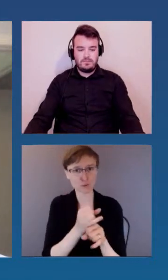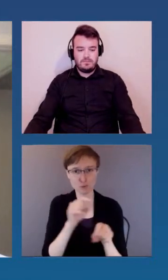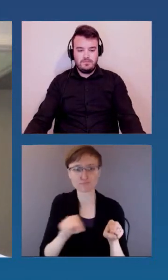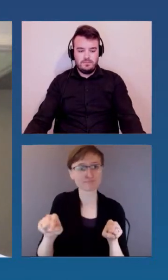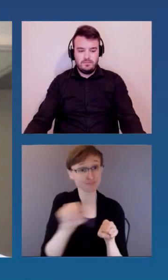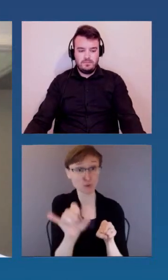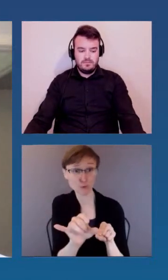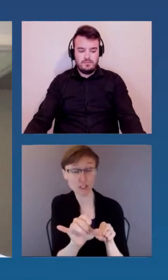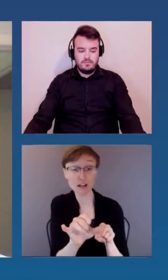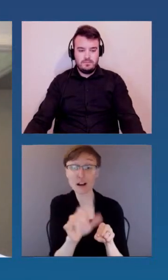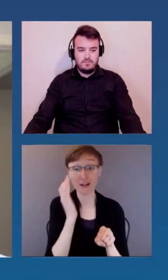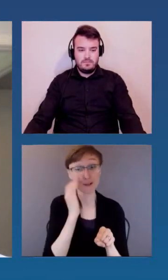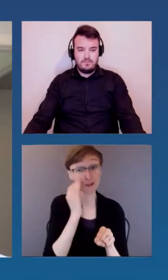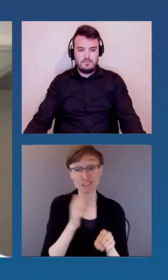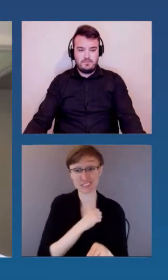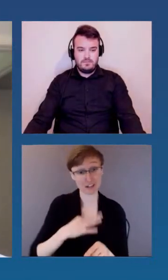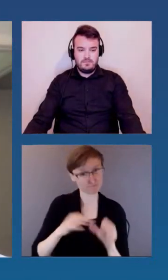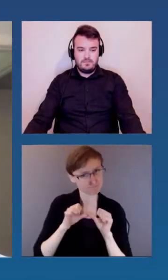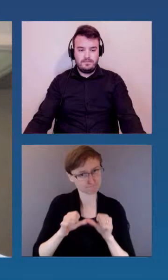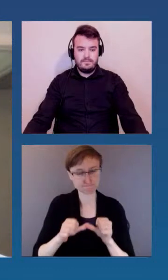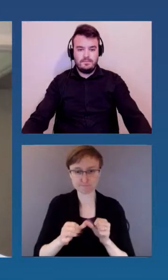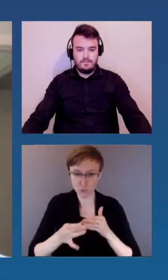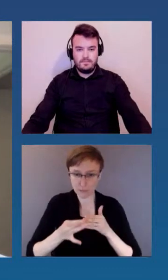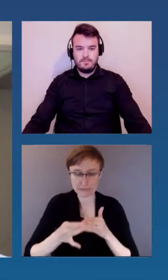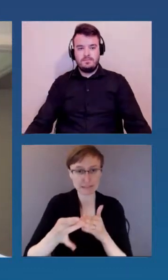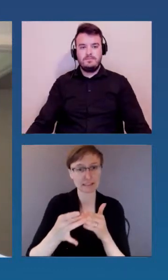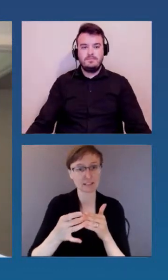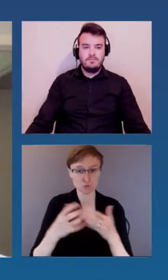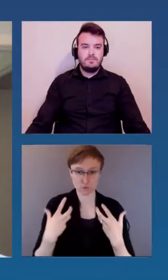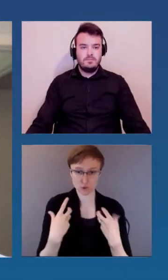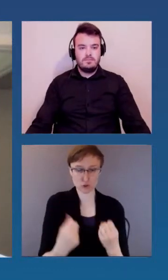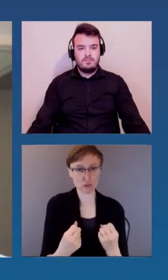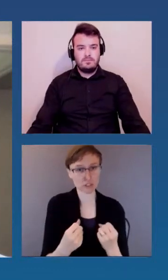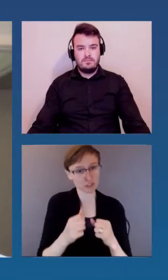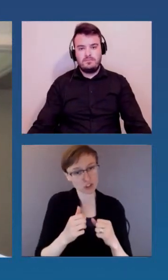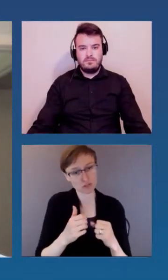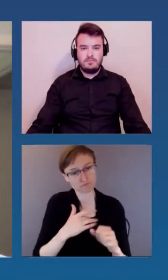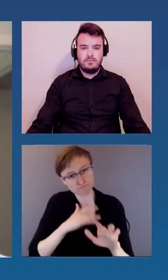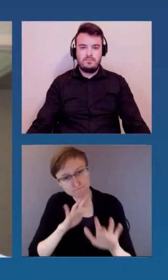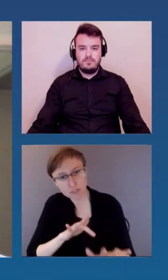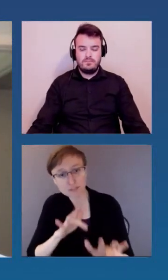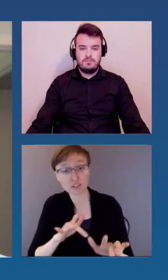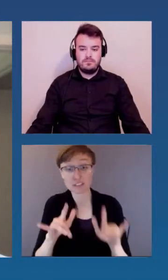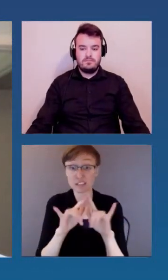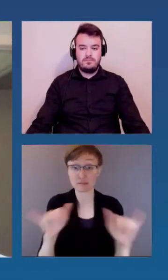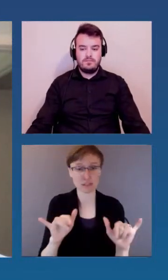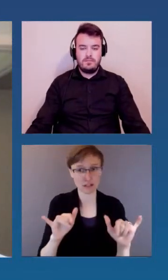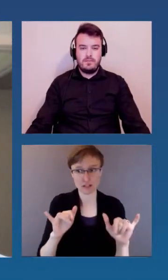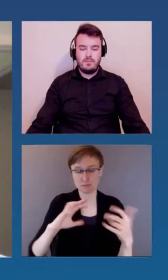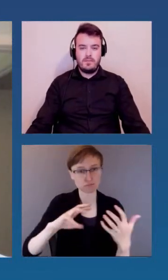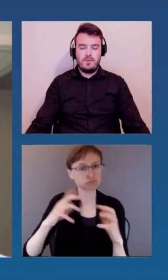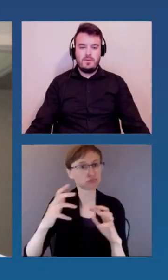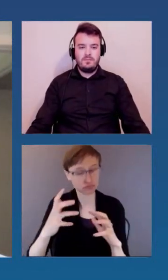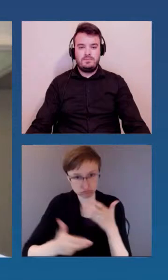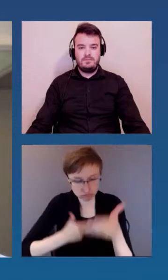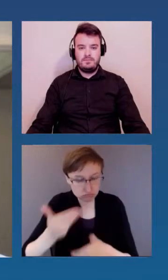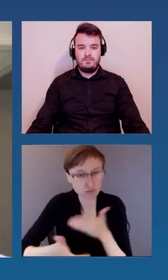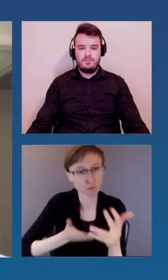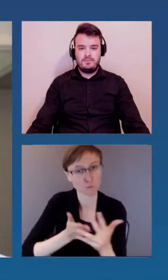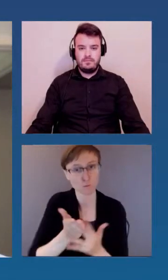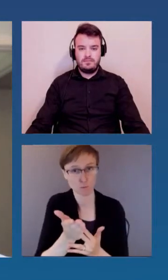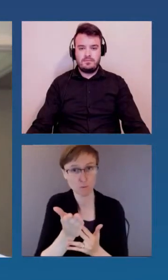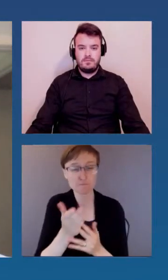times. Dr. Etches, thank you so much for keeping us safe and informed throughout this. We're really grateful that we were able to work with you